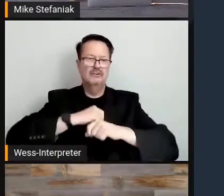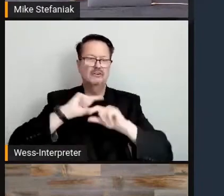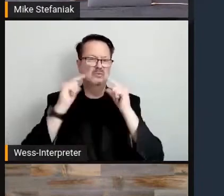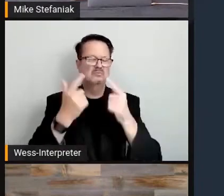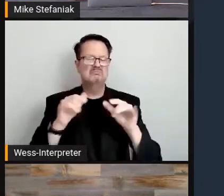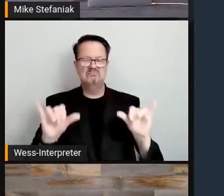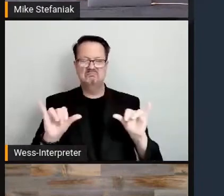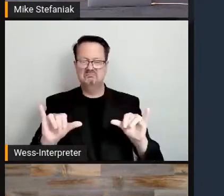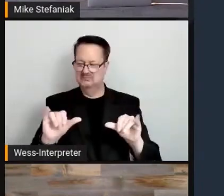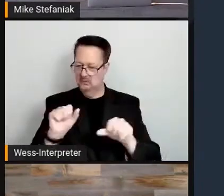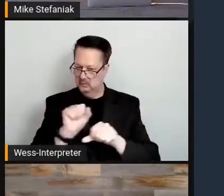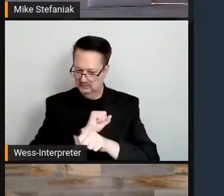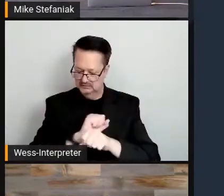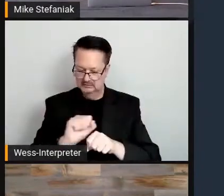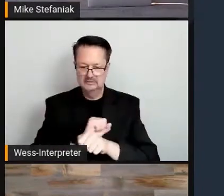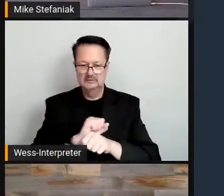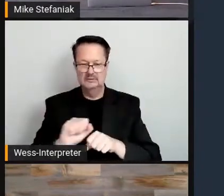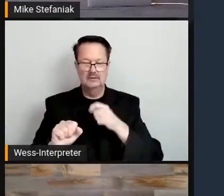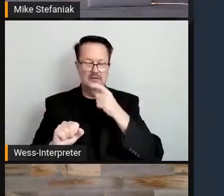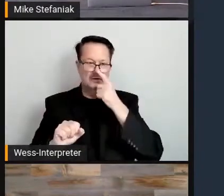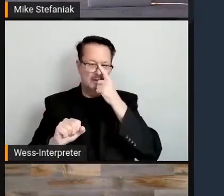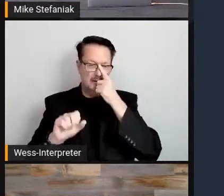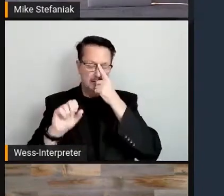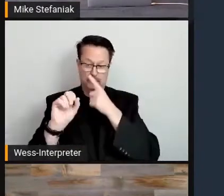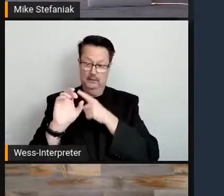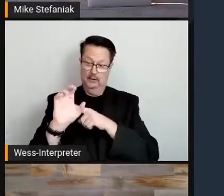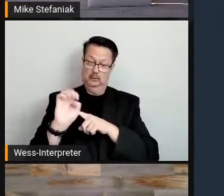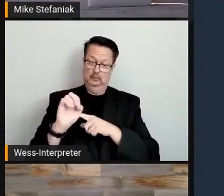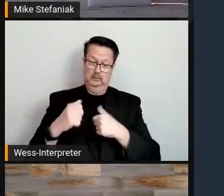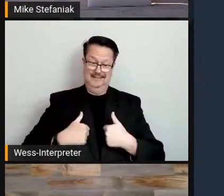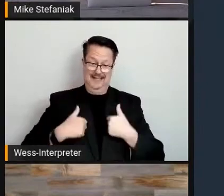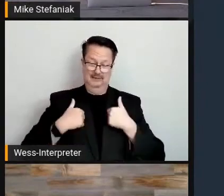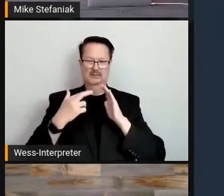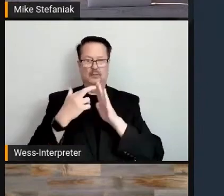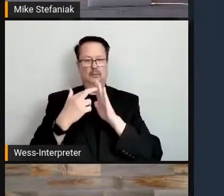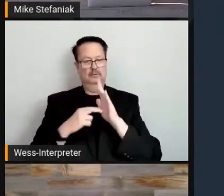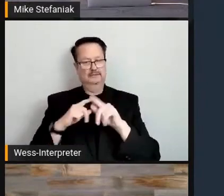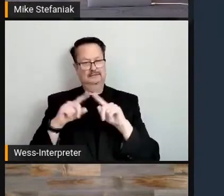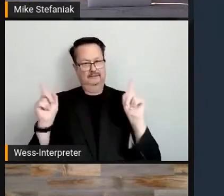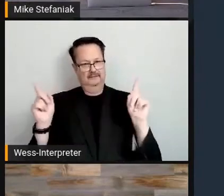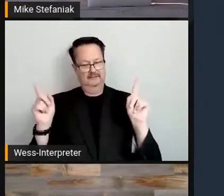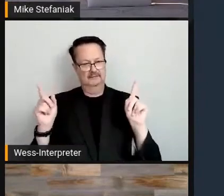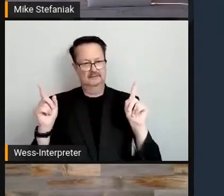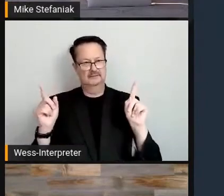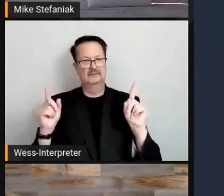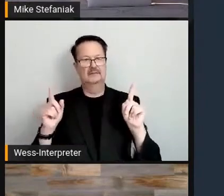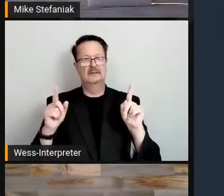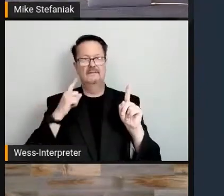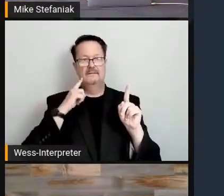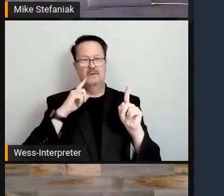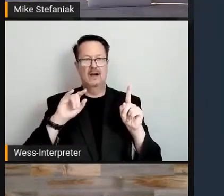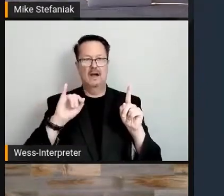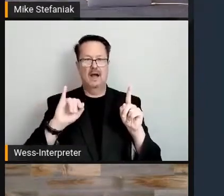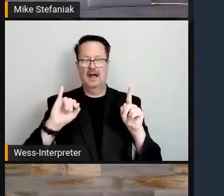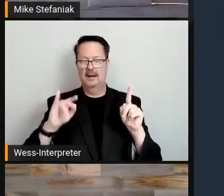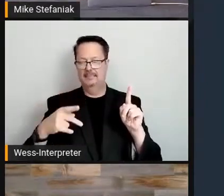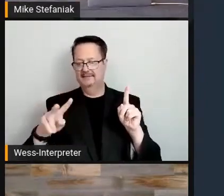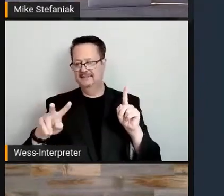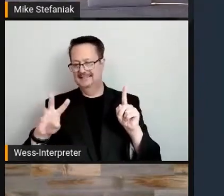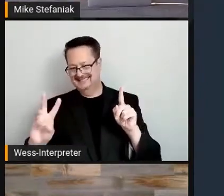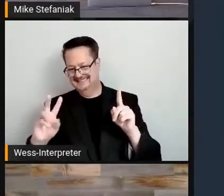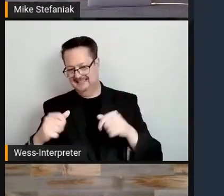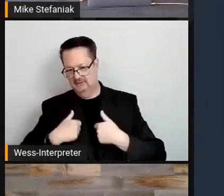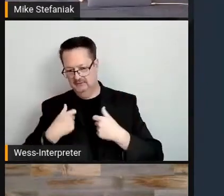You're just, the source address in the rules is going to be different to target IPv6 addresses versus IPv4.